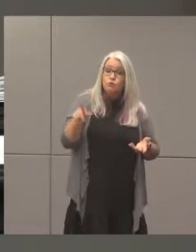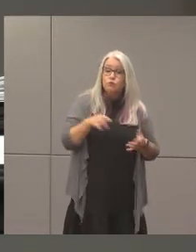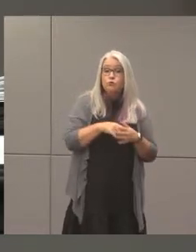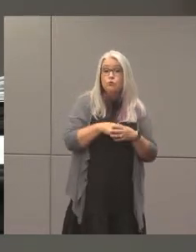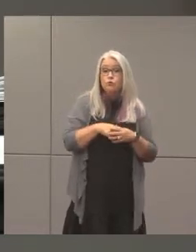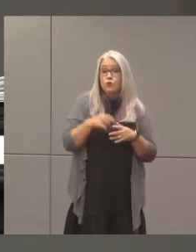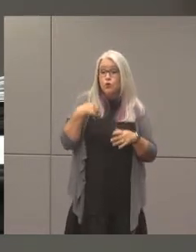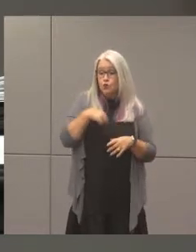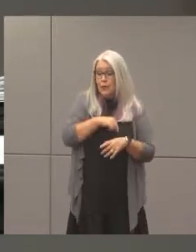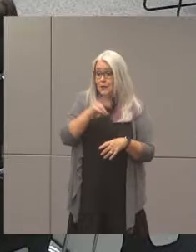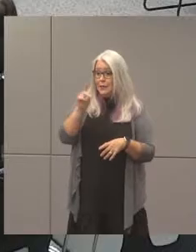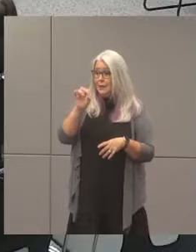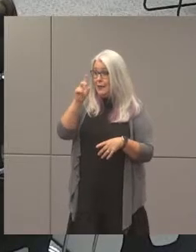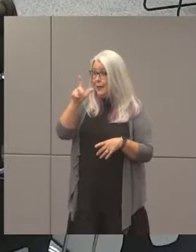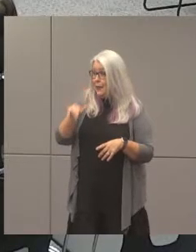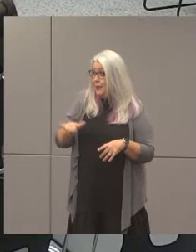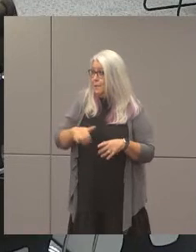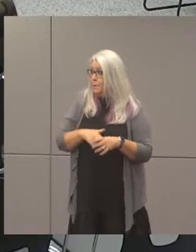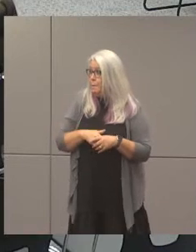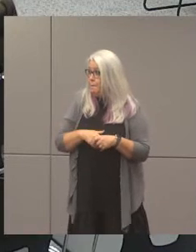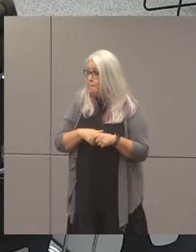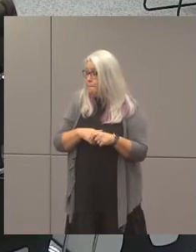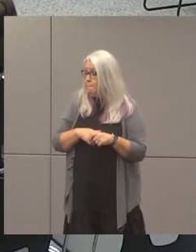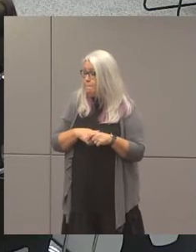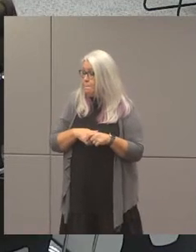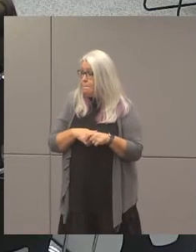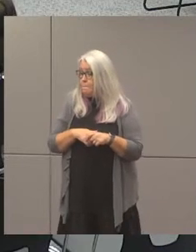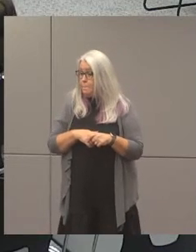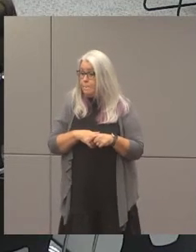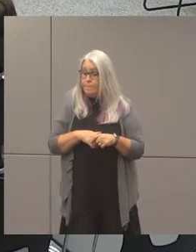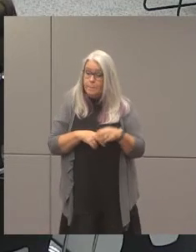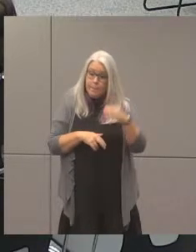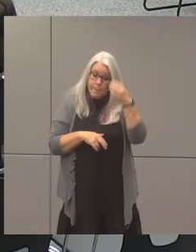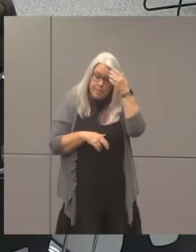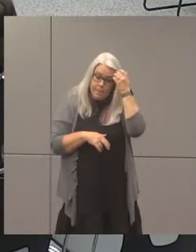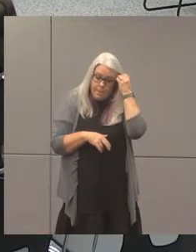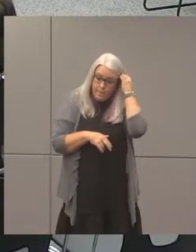Trustee Daley. First of all,